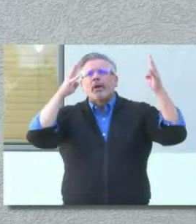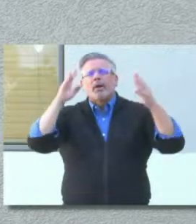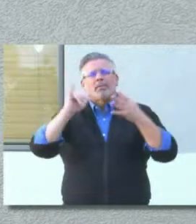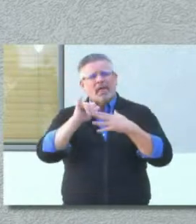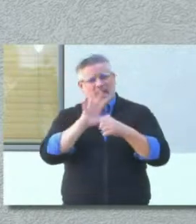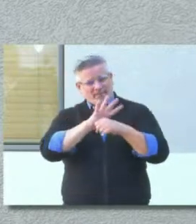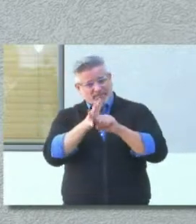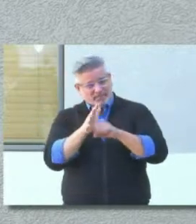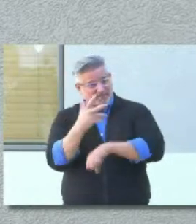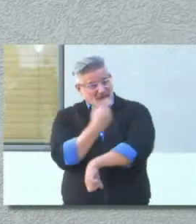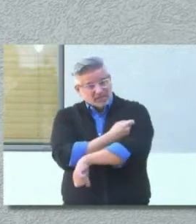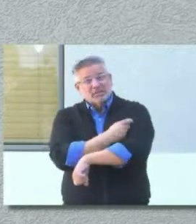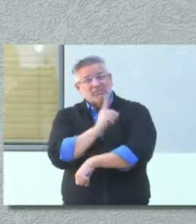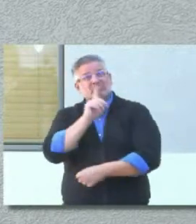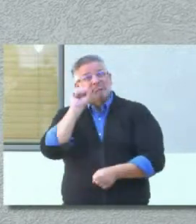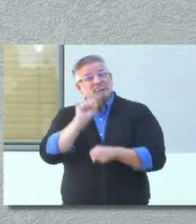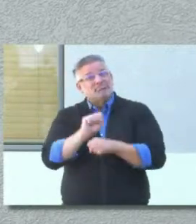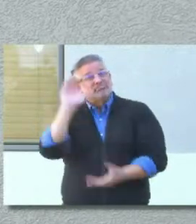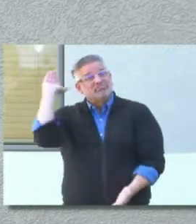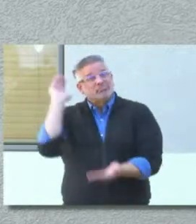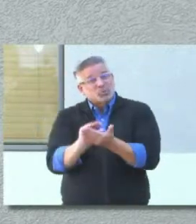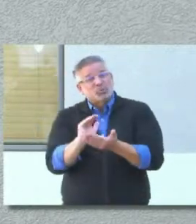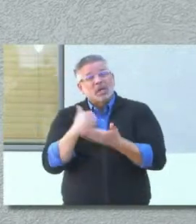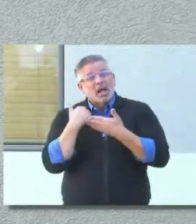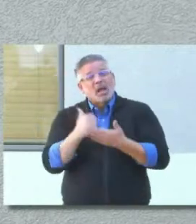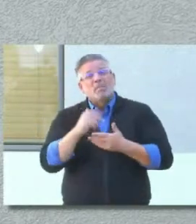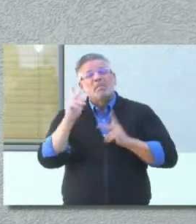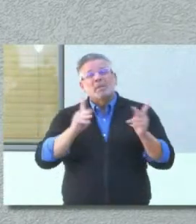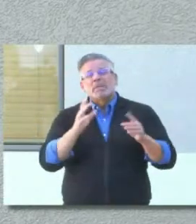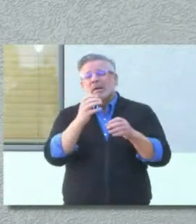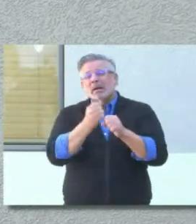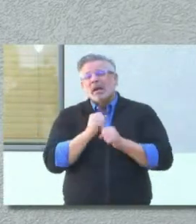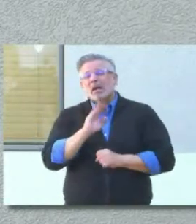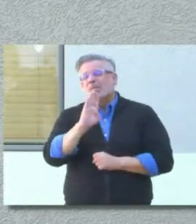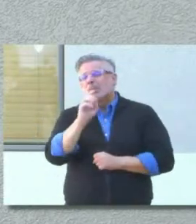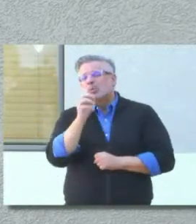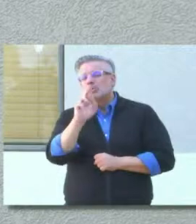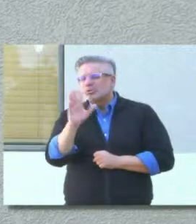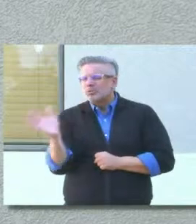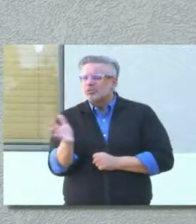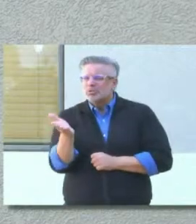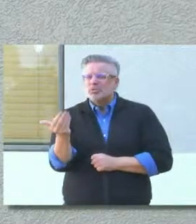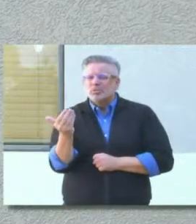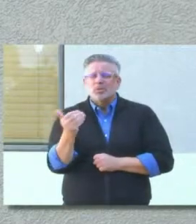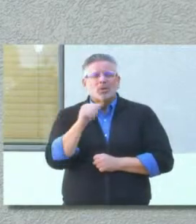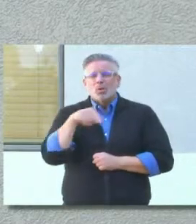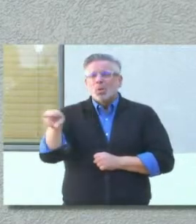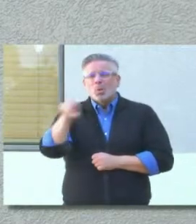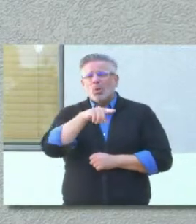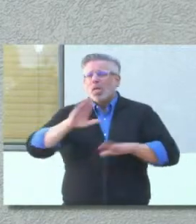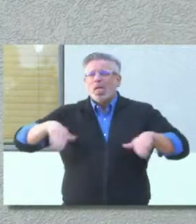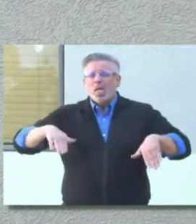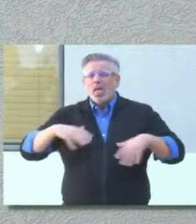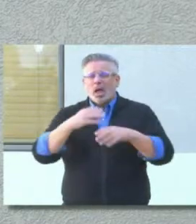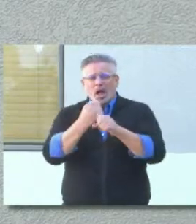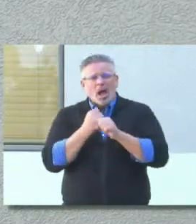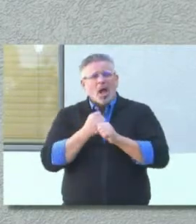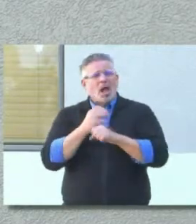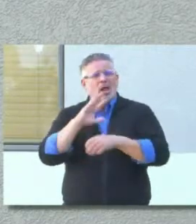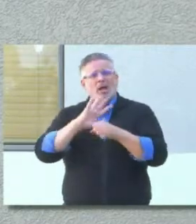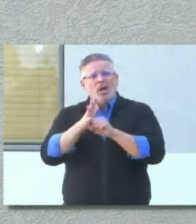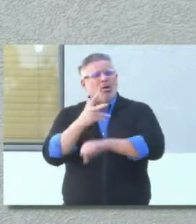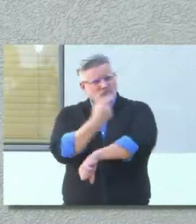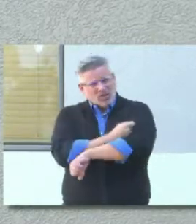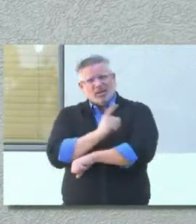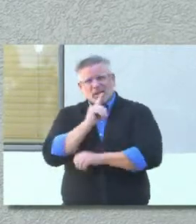put a lid on COVID this summer. We're encouraging people to get their booster shots, and those that have not gotten immunity through a vaccine, we encourage you